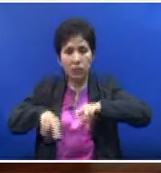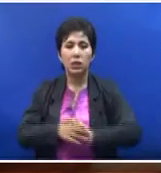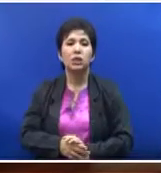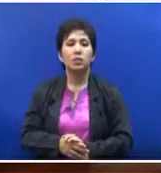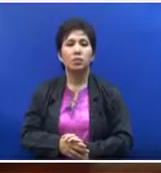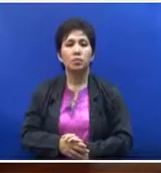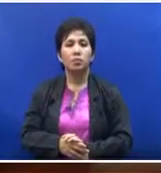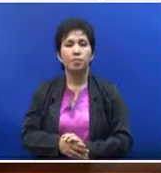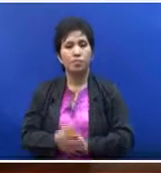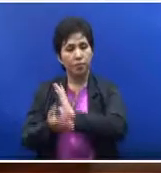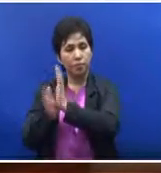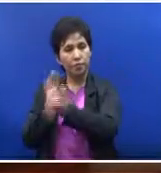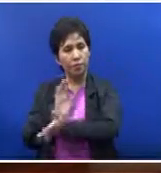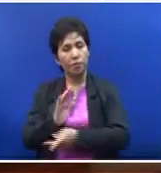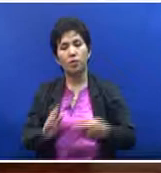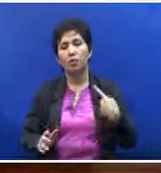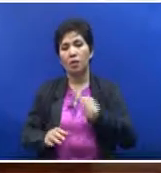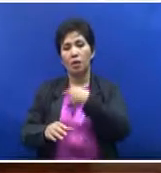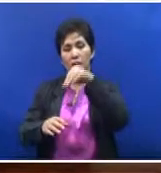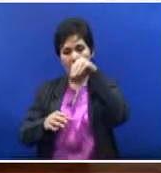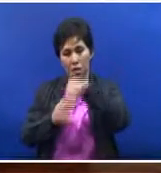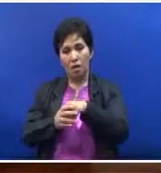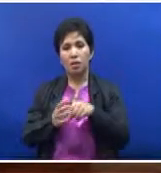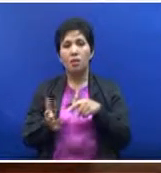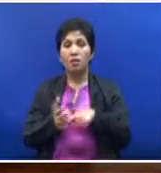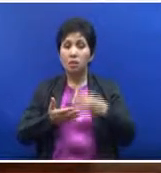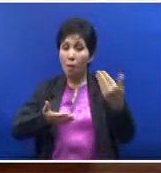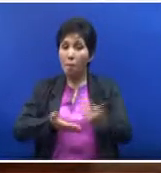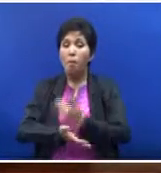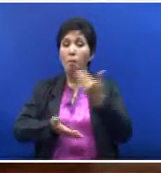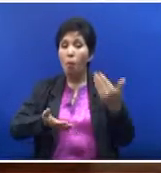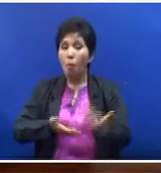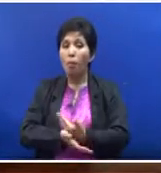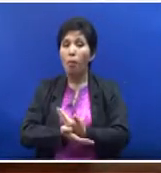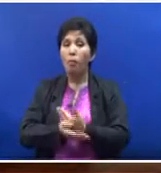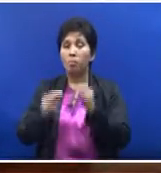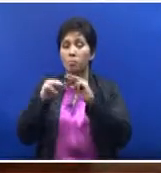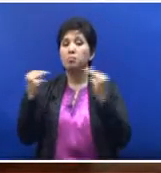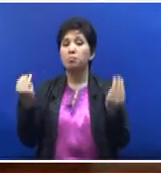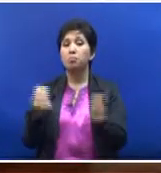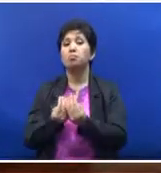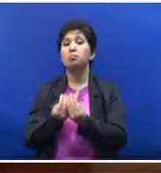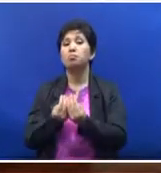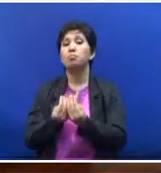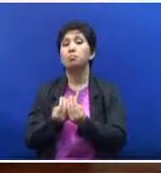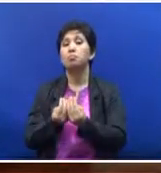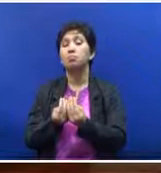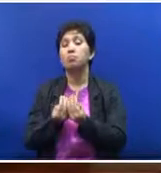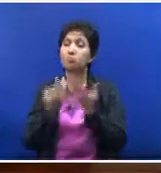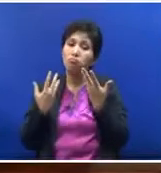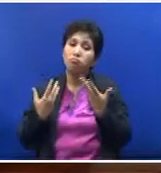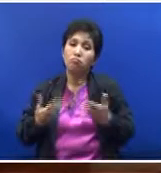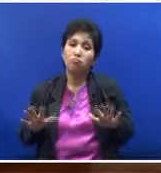imagine. Okay, we are in this modern society. Okay, we